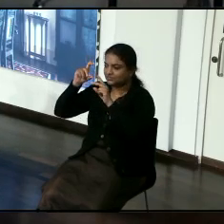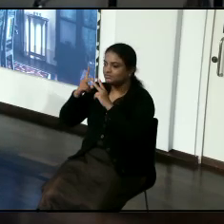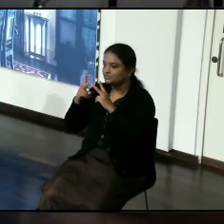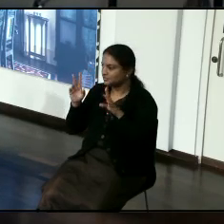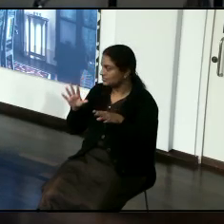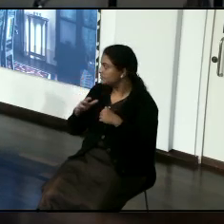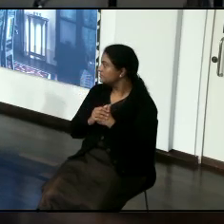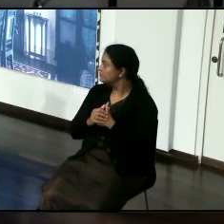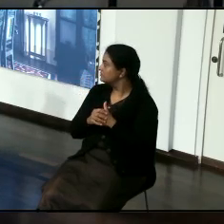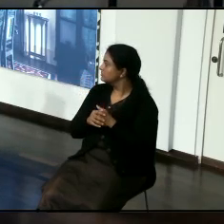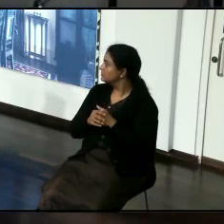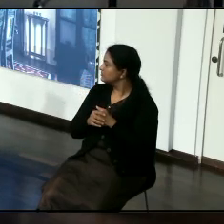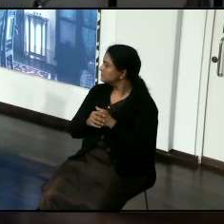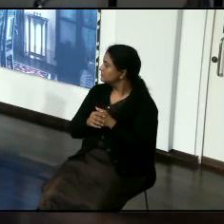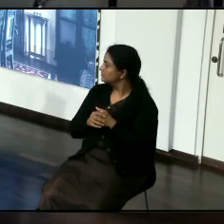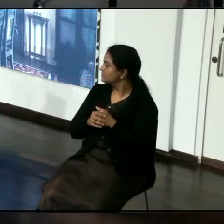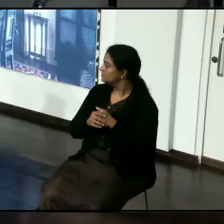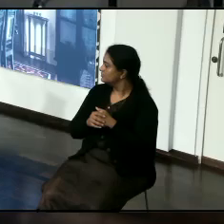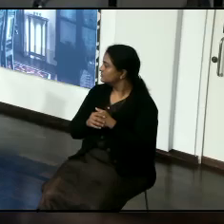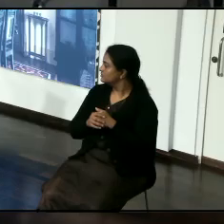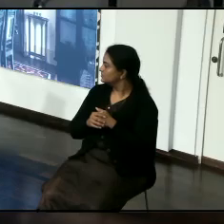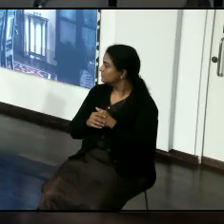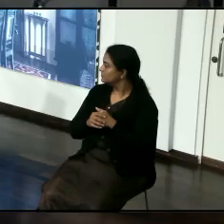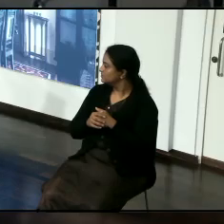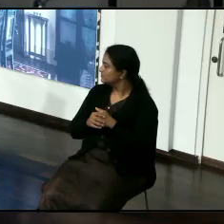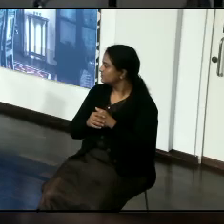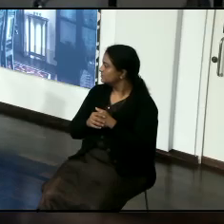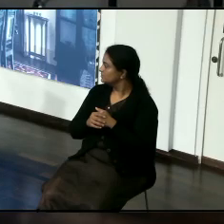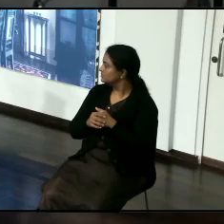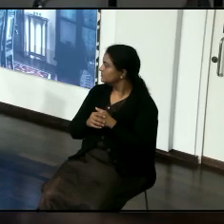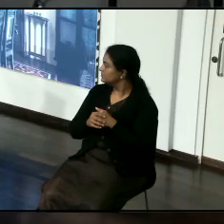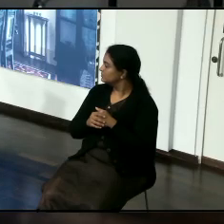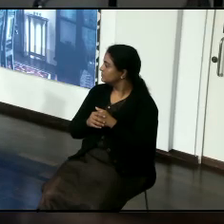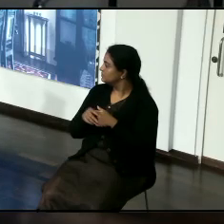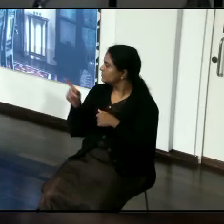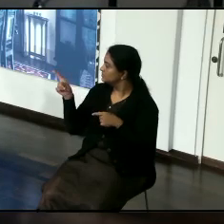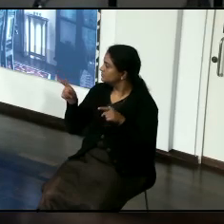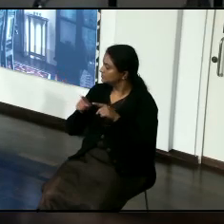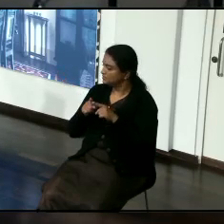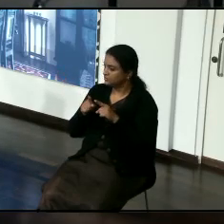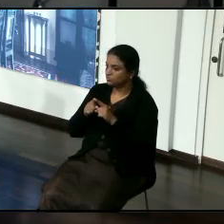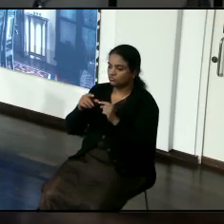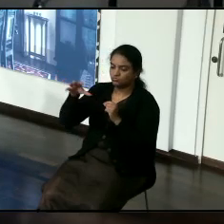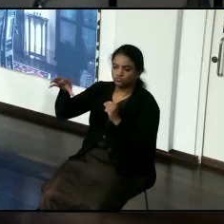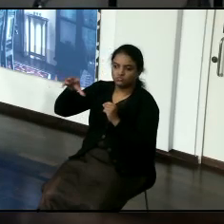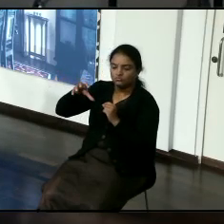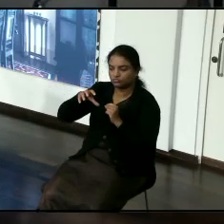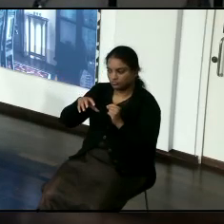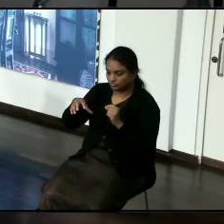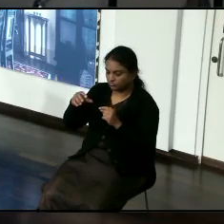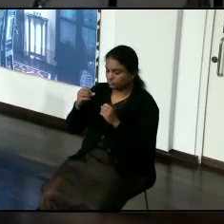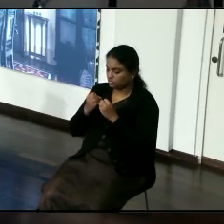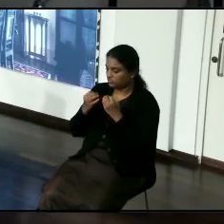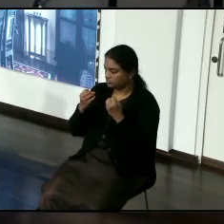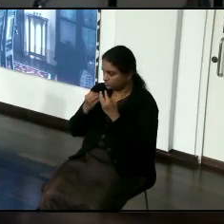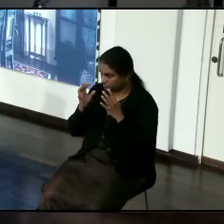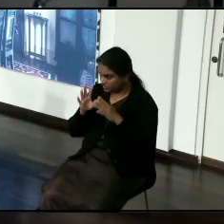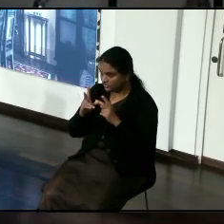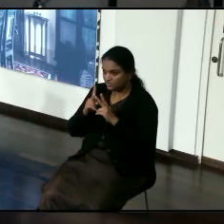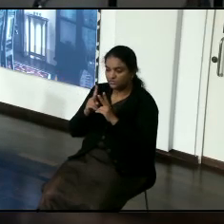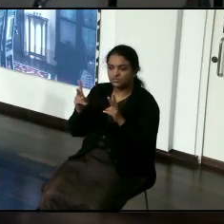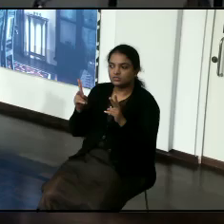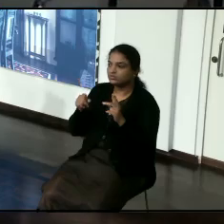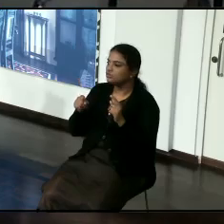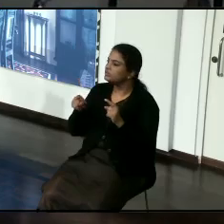Ulka, you crisscross the world in your quest for images. You've lived in 4 countries across 4 continents, as you said. And with